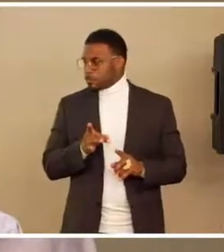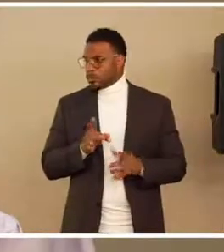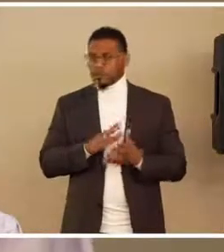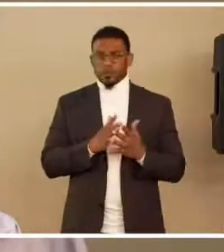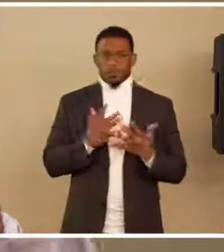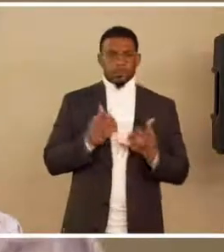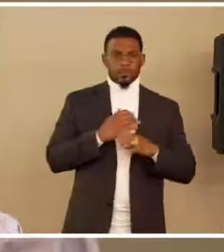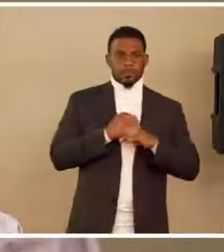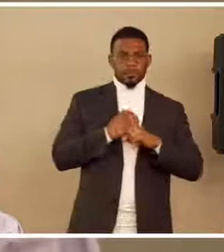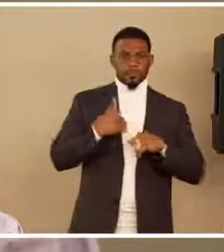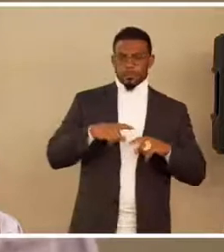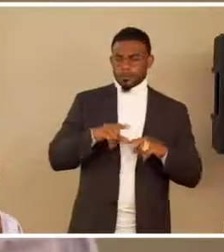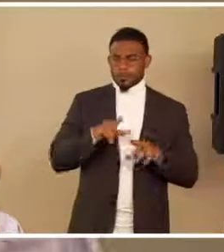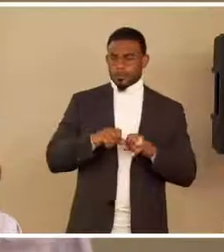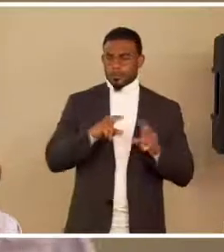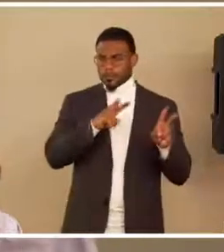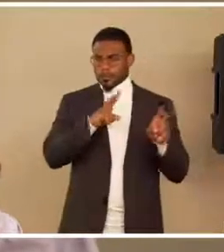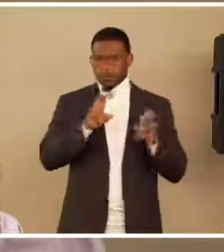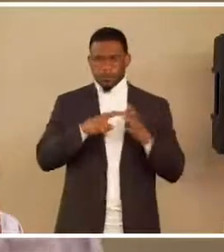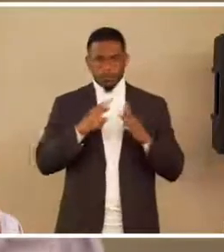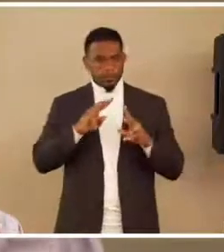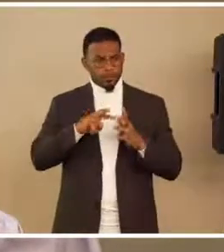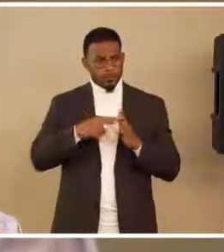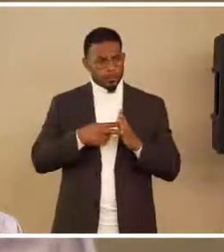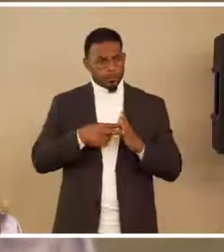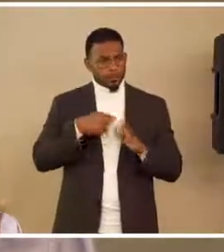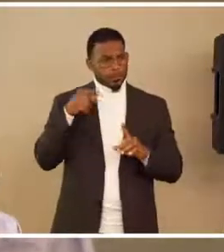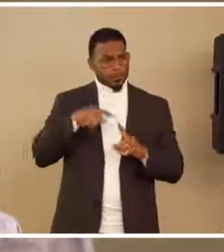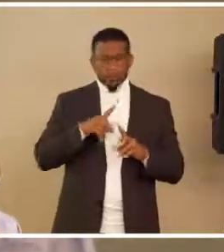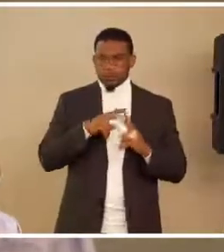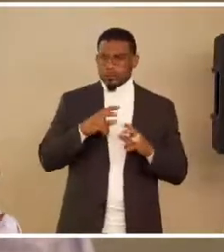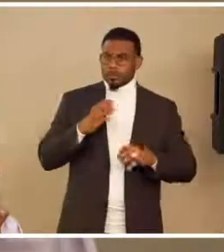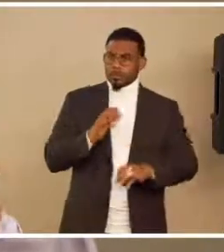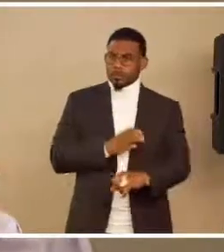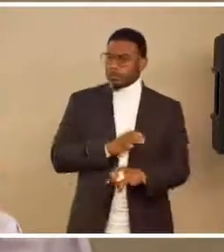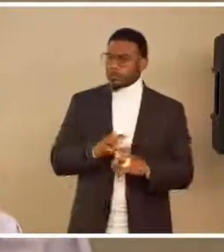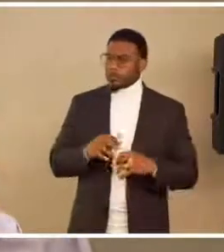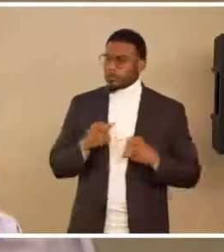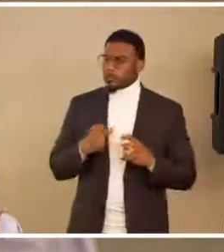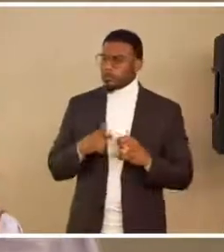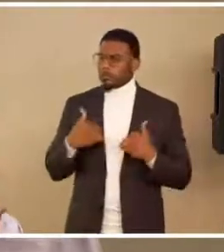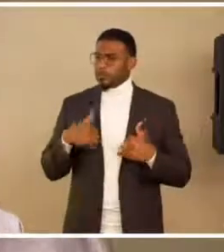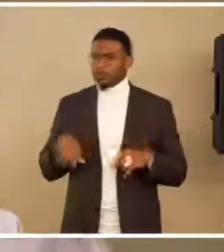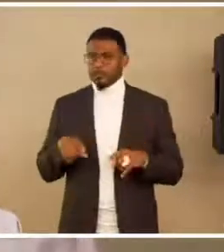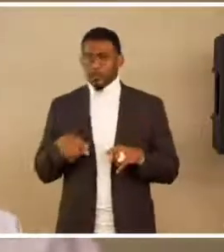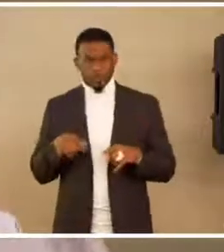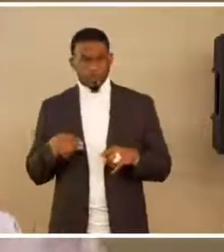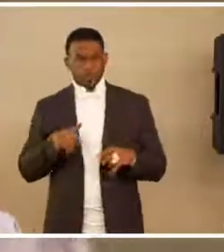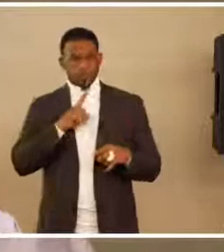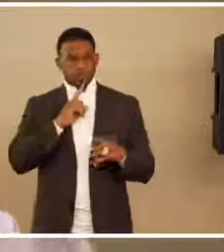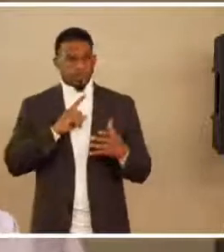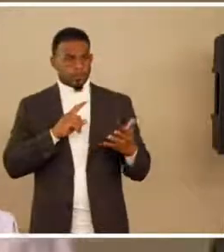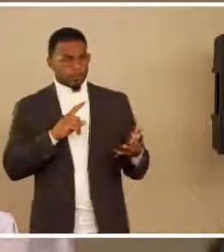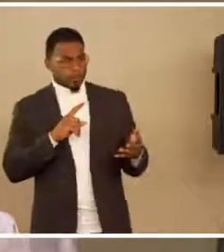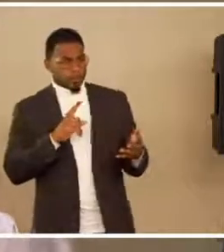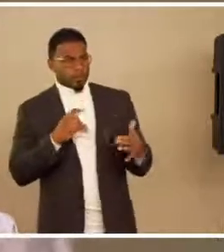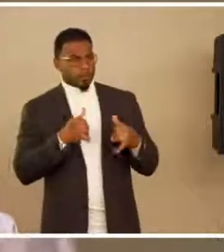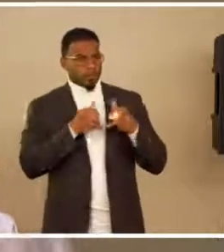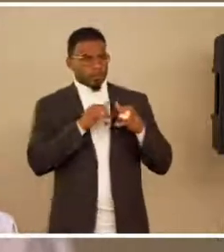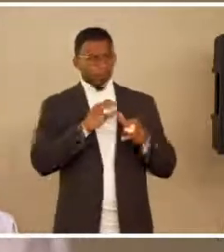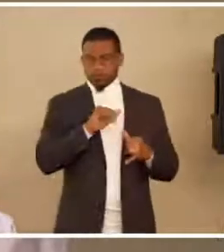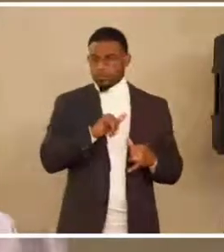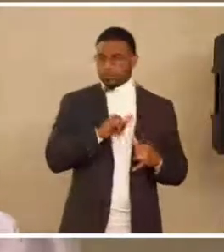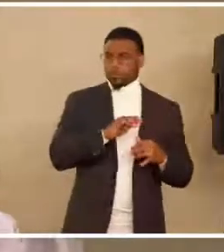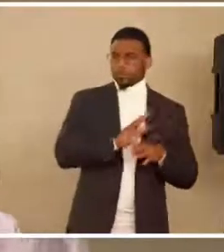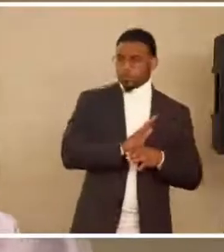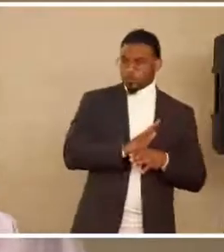us. And she quoted her very purposely, and that was very powerful and very strong to have her, you know, being awarded by Julianne